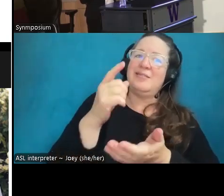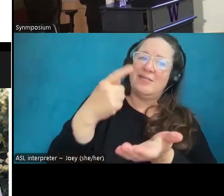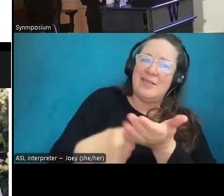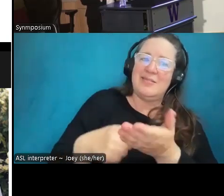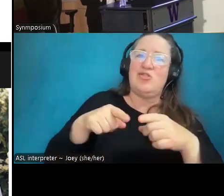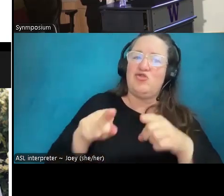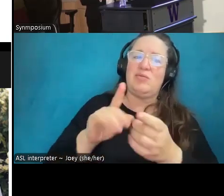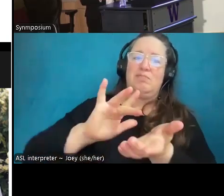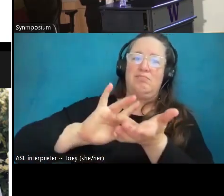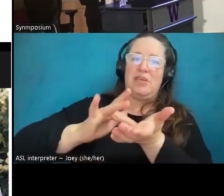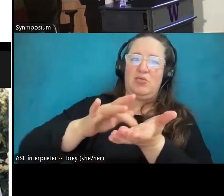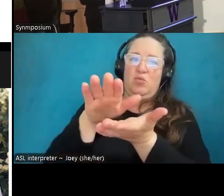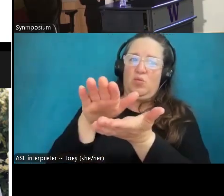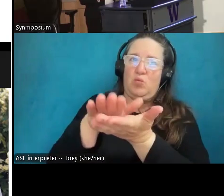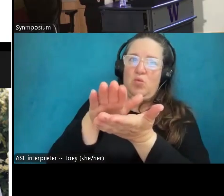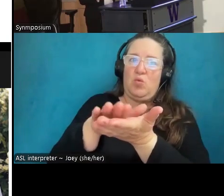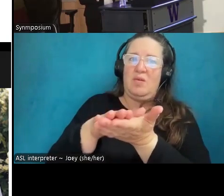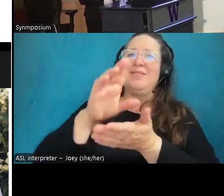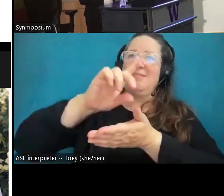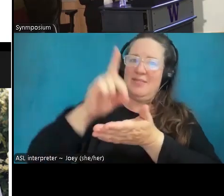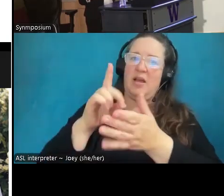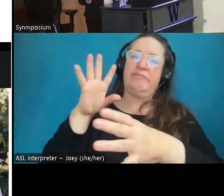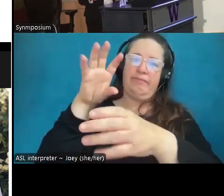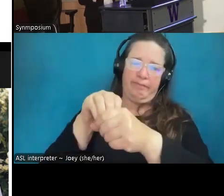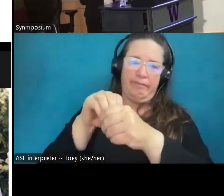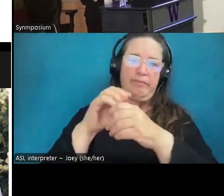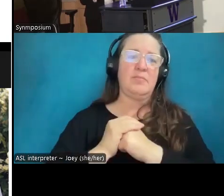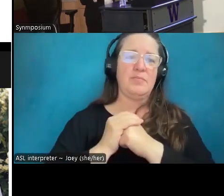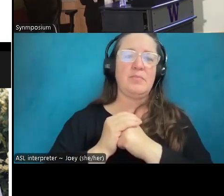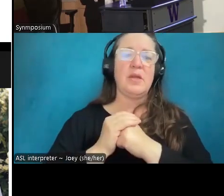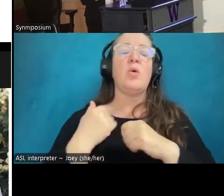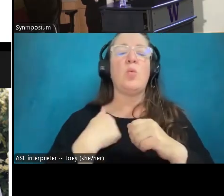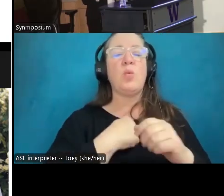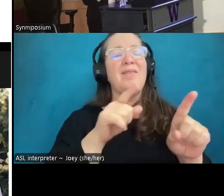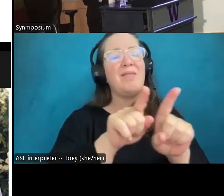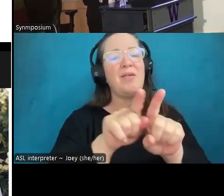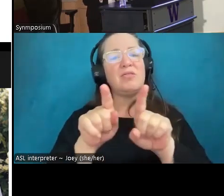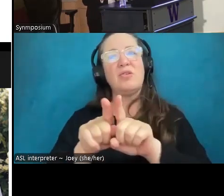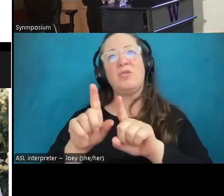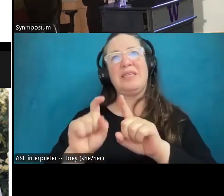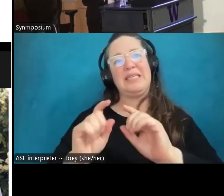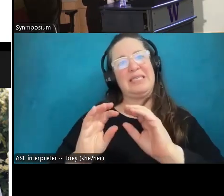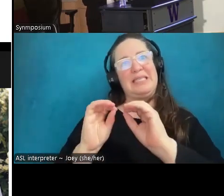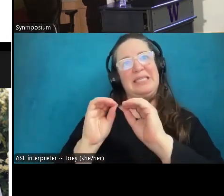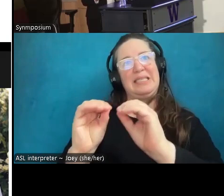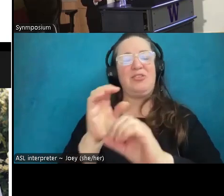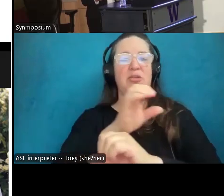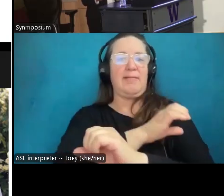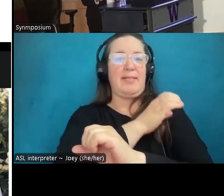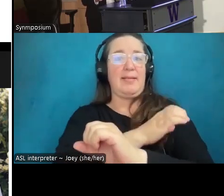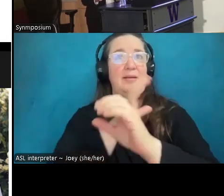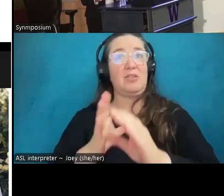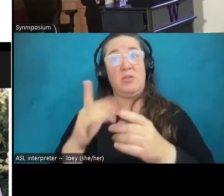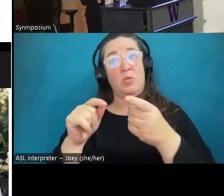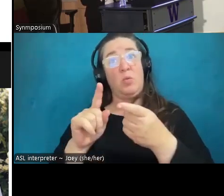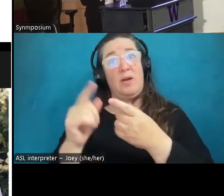it fits into their illness script. But we also need to teach clinicians what to do when things don't fit into your illness script, and that we shouldn't then just